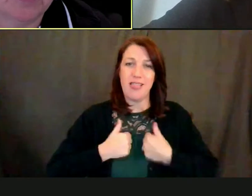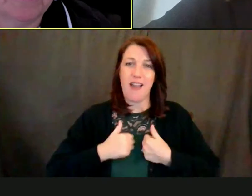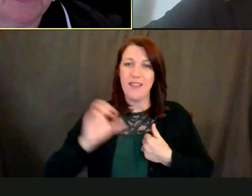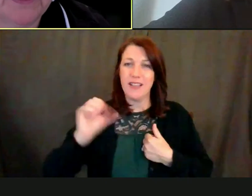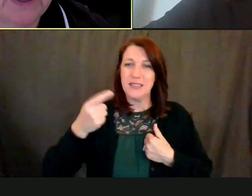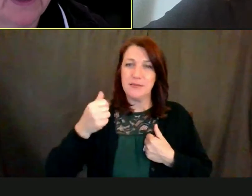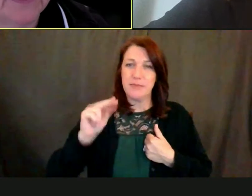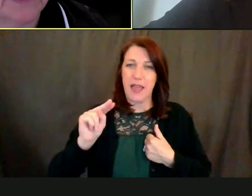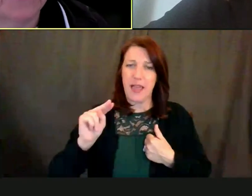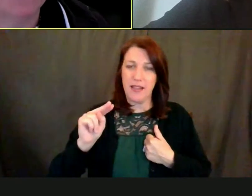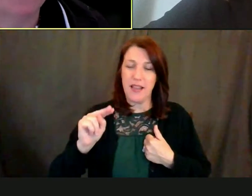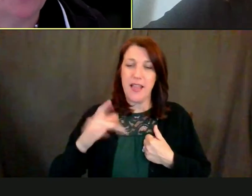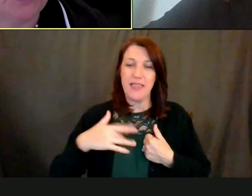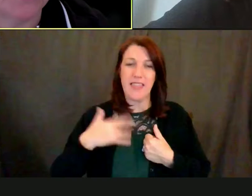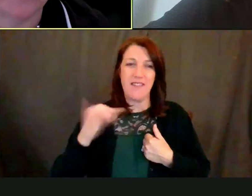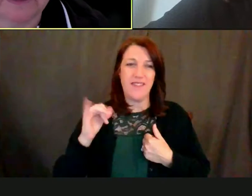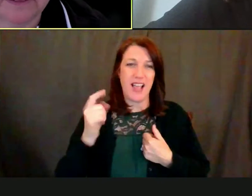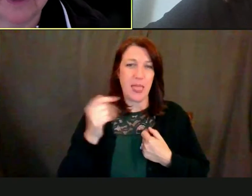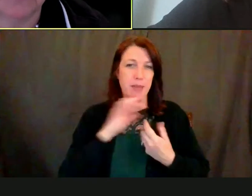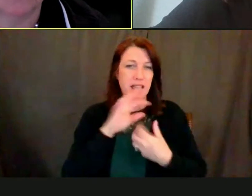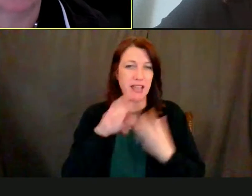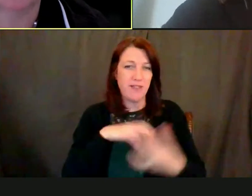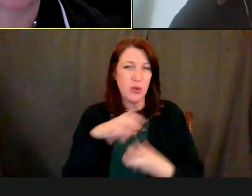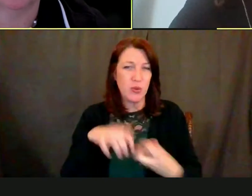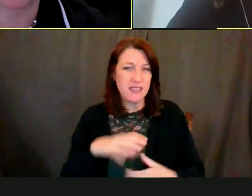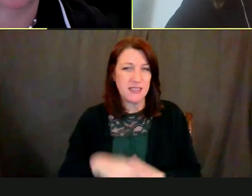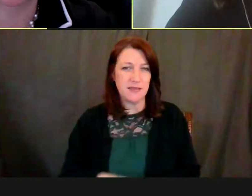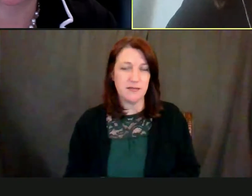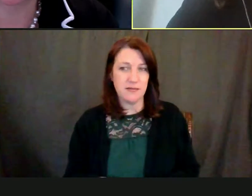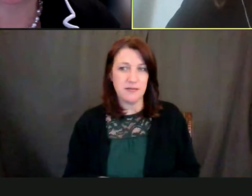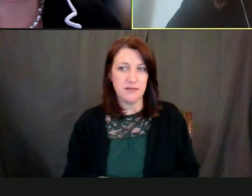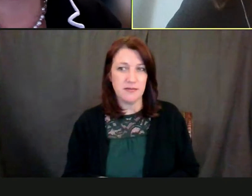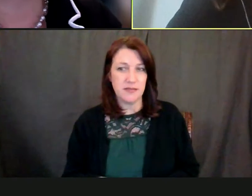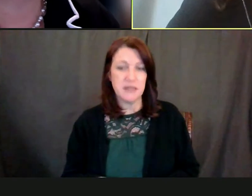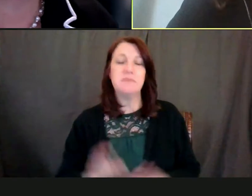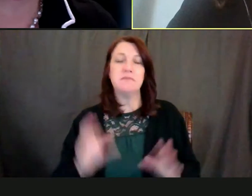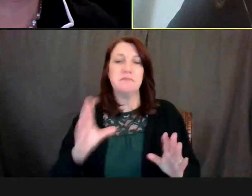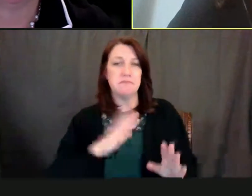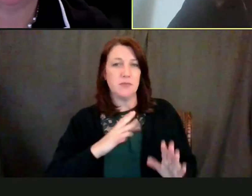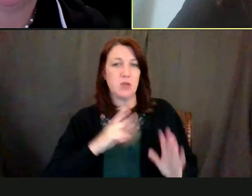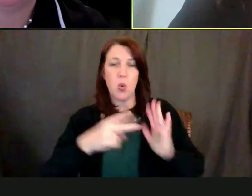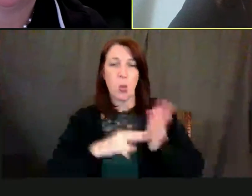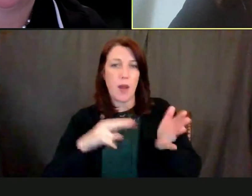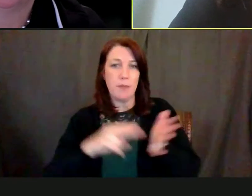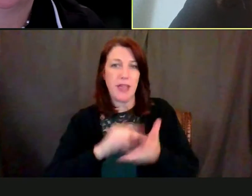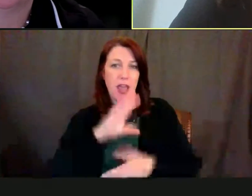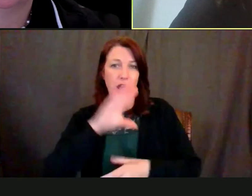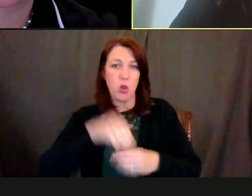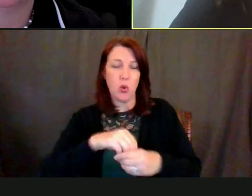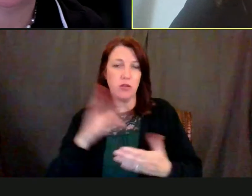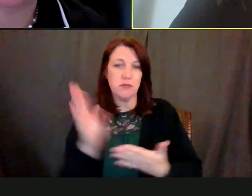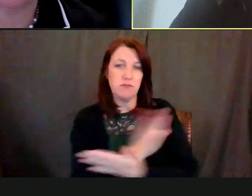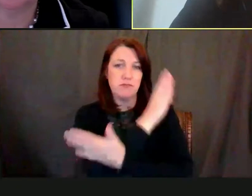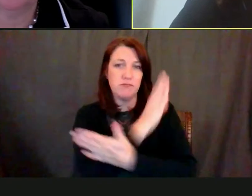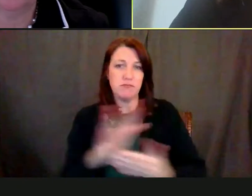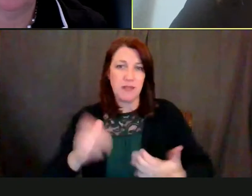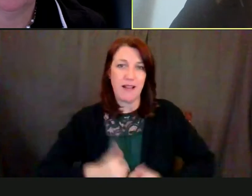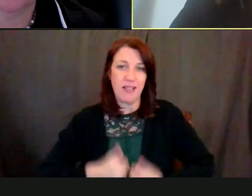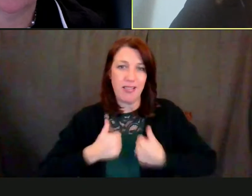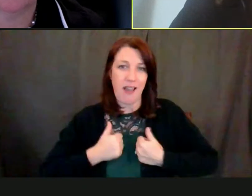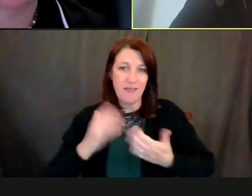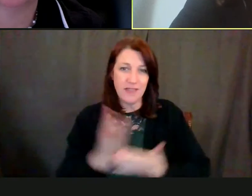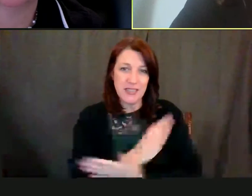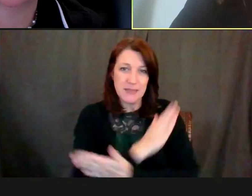They feel that it's kind of confusing. Sure. So what we mean by inclusion across the lifespan